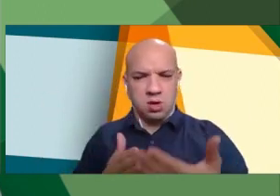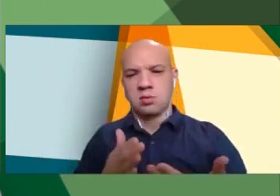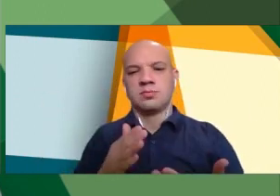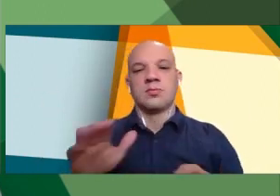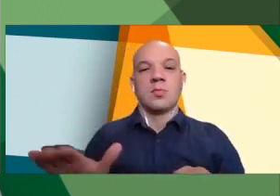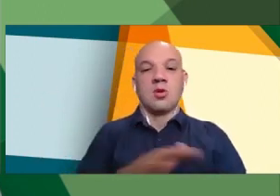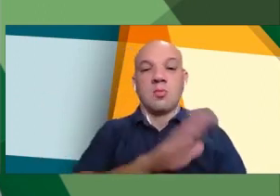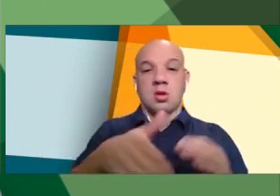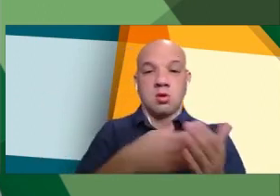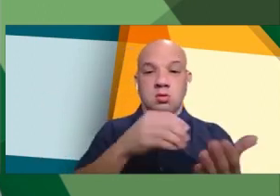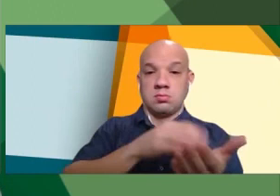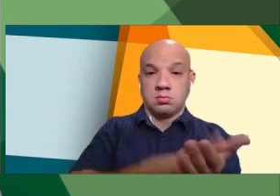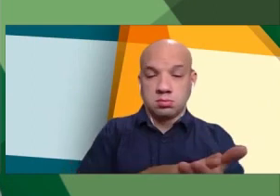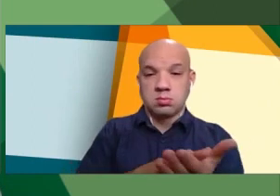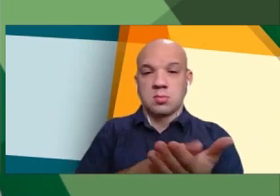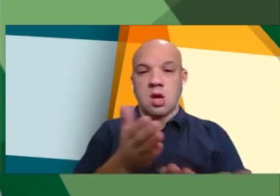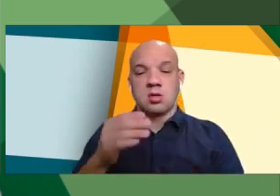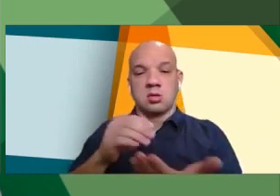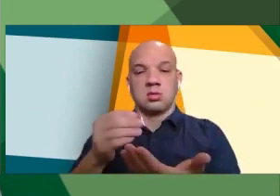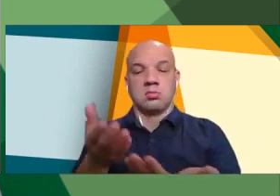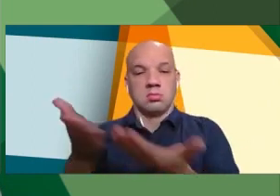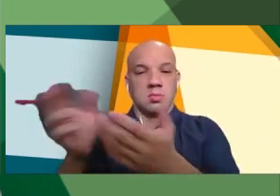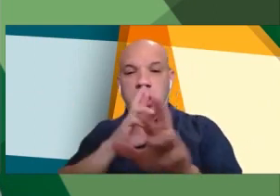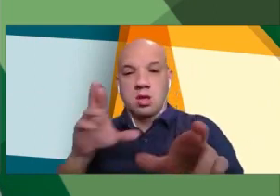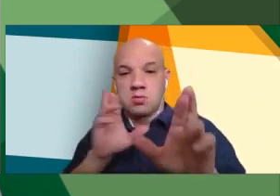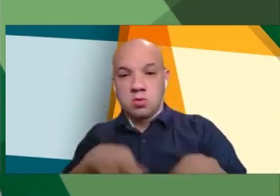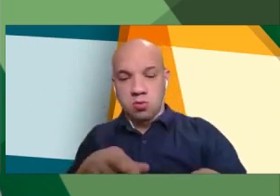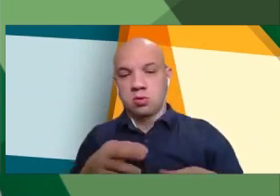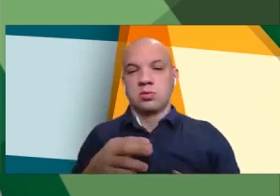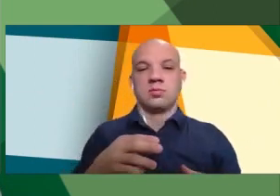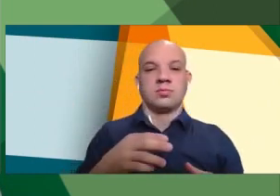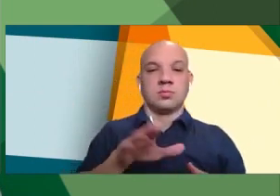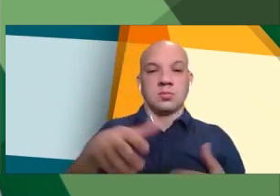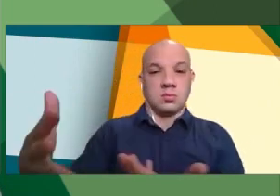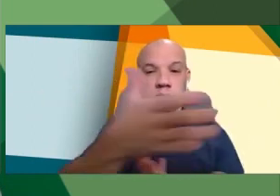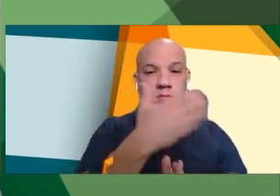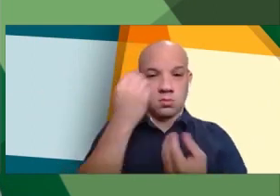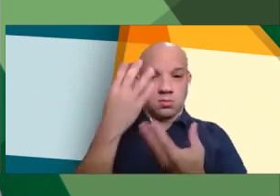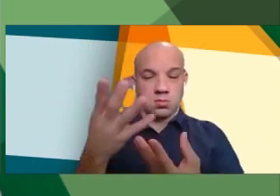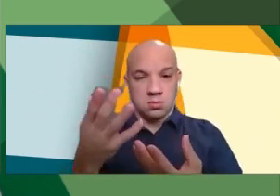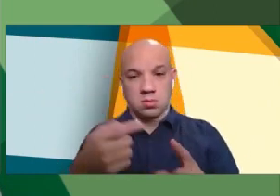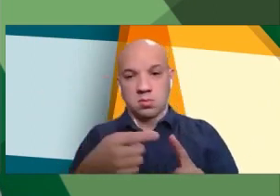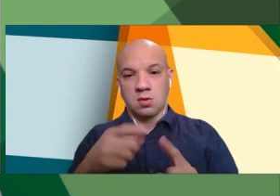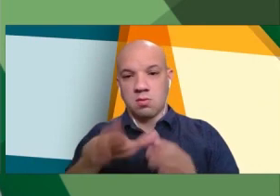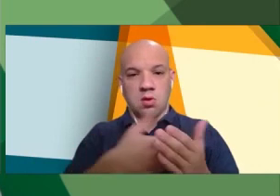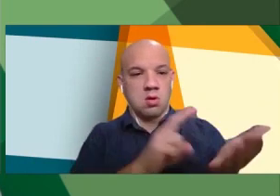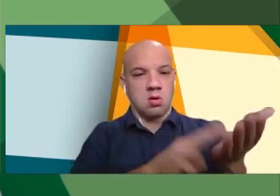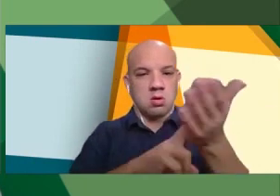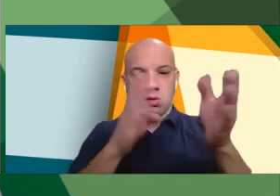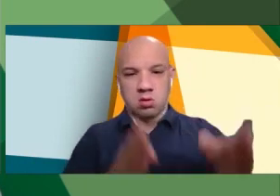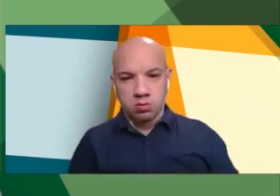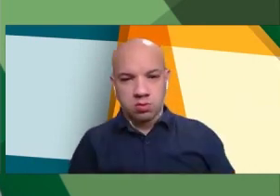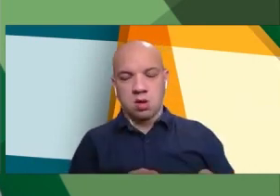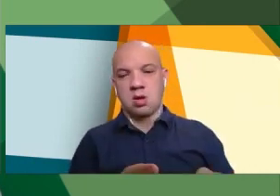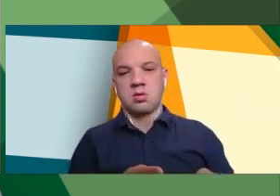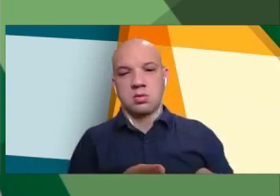submitted documents and reports, and providing feedback, gathering data from subrecipient and contractor